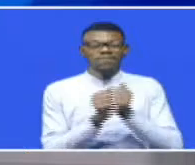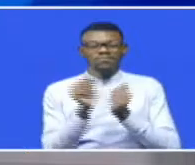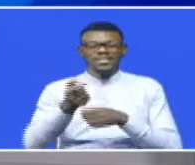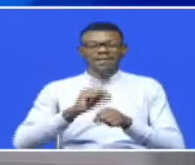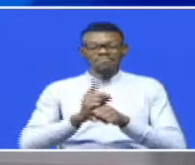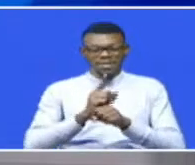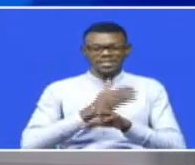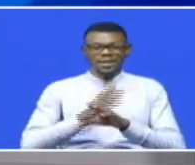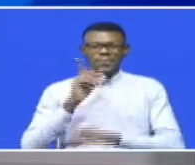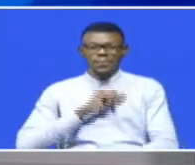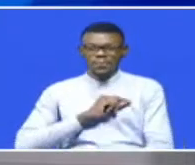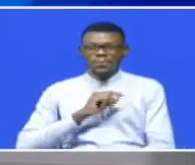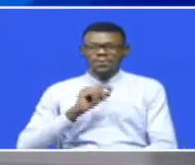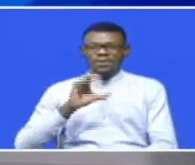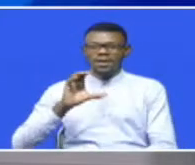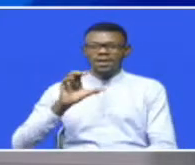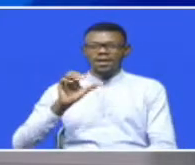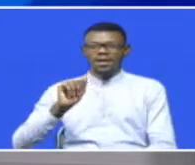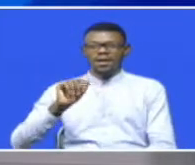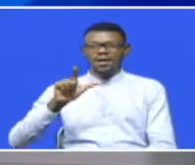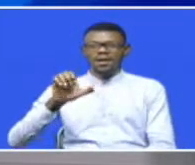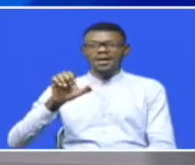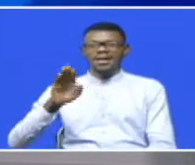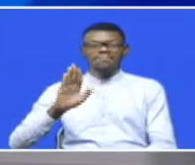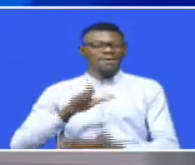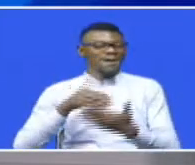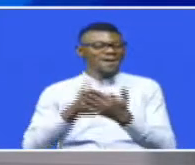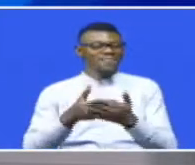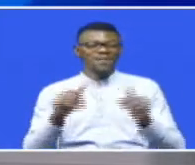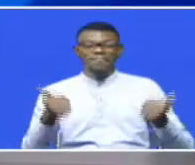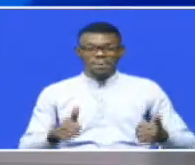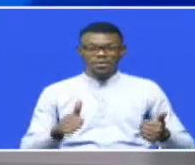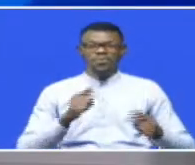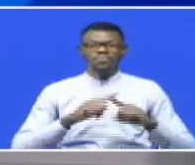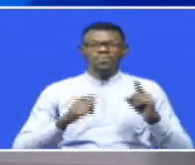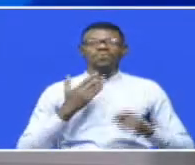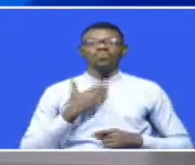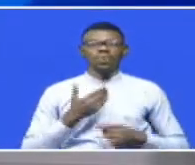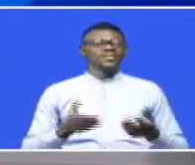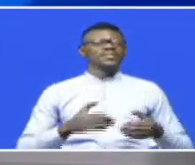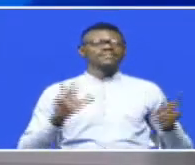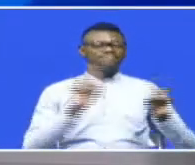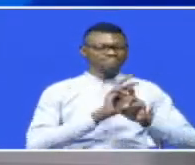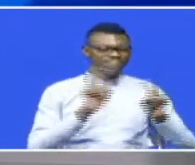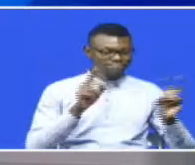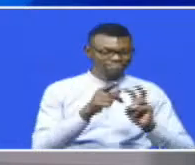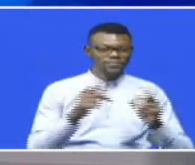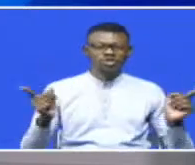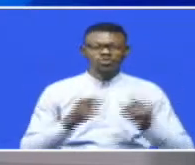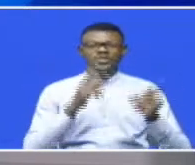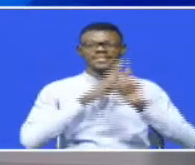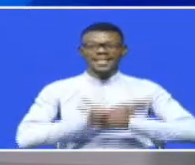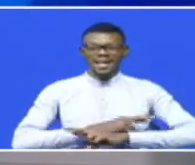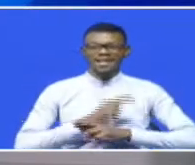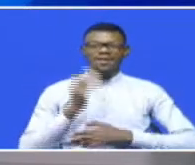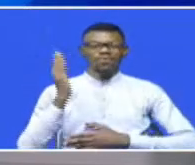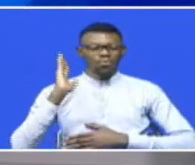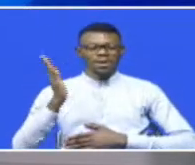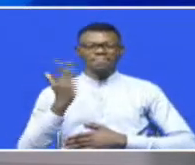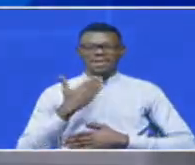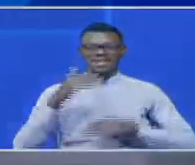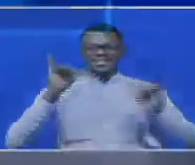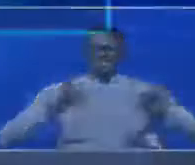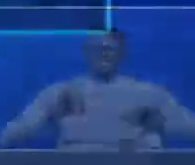hour. Caleb Kositany is still no show, but we'll try and get him for you. Time now for a short break. We'll be right back. Stay with us.